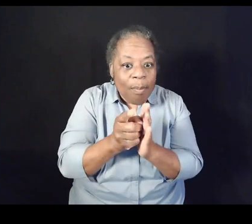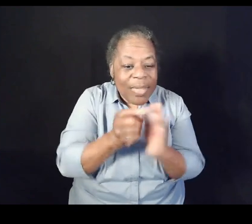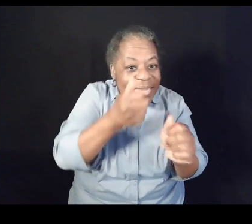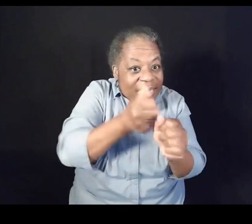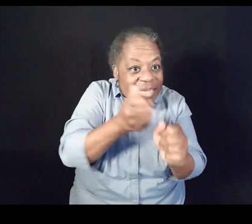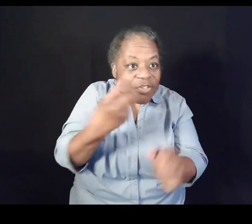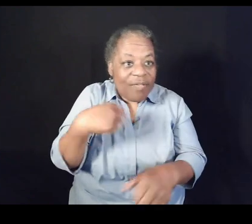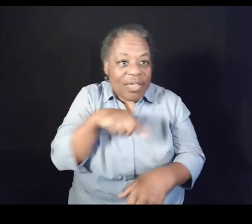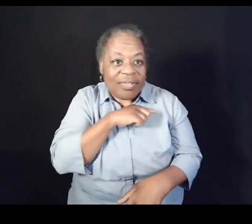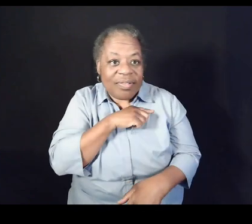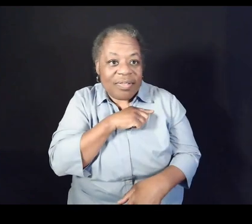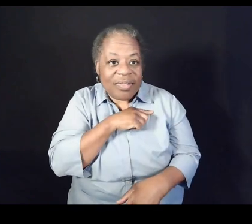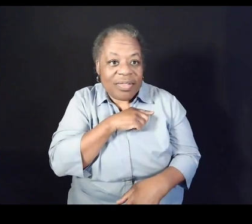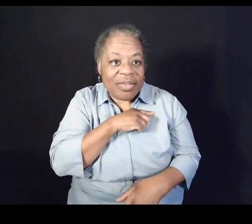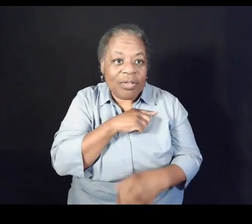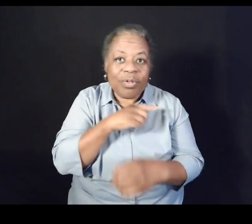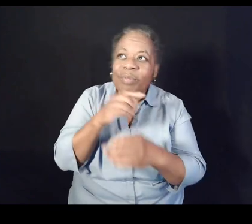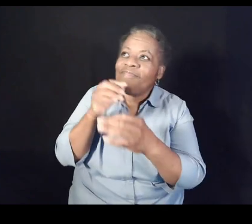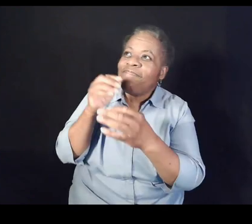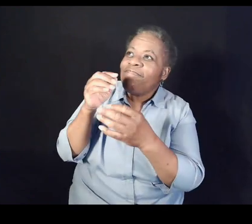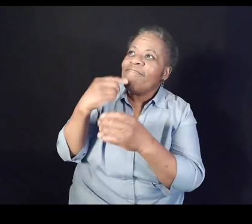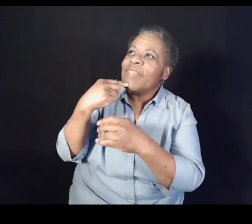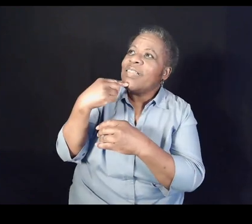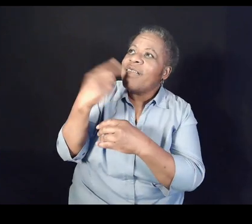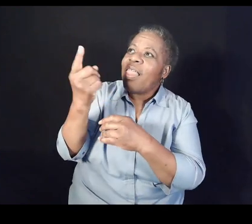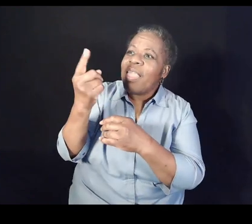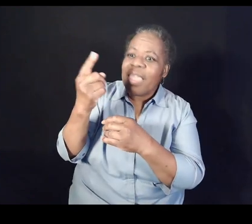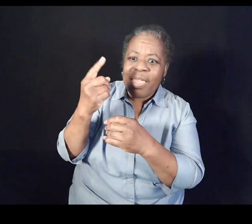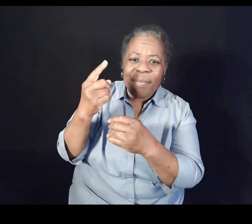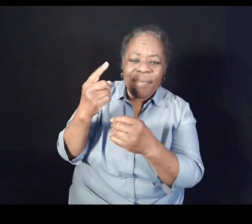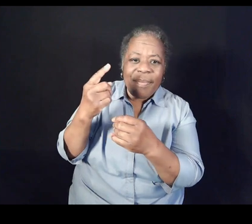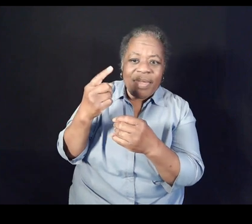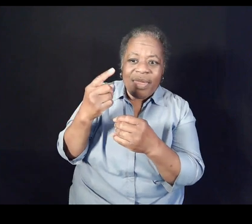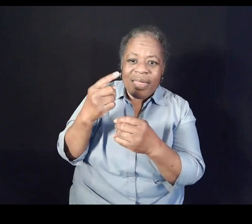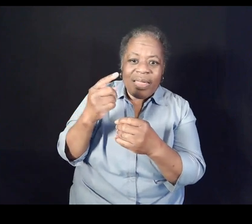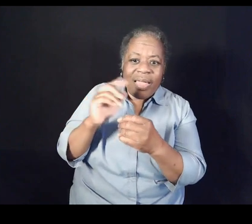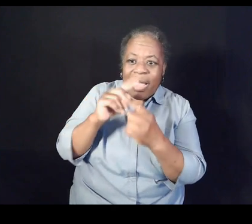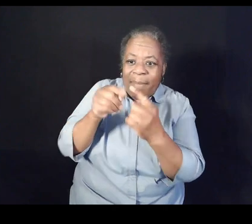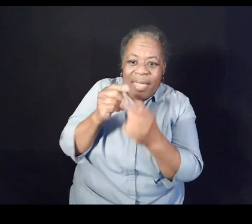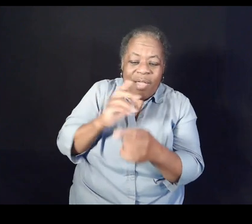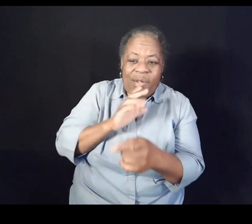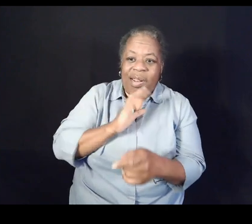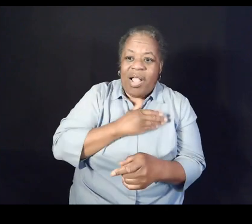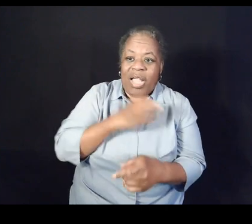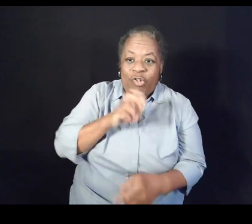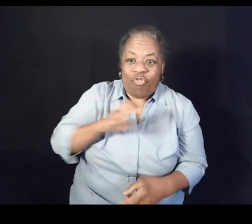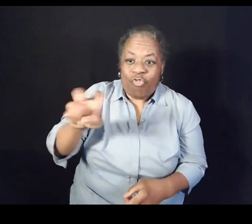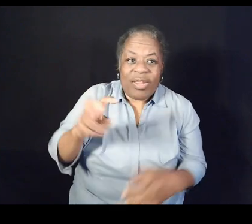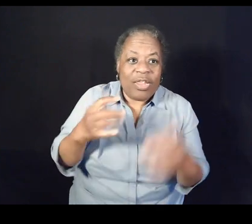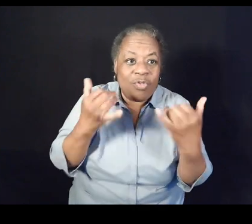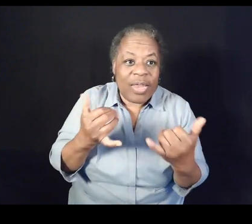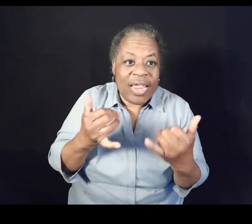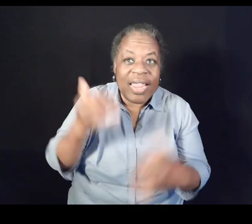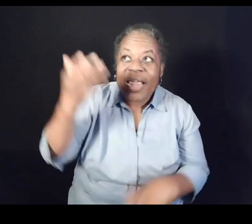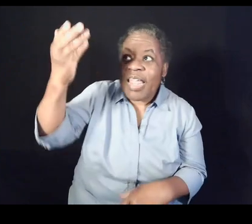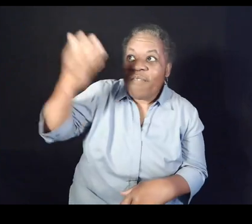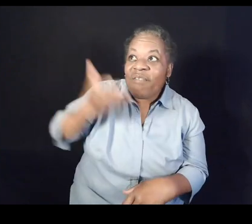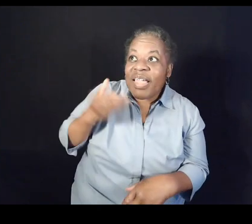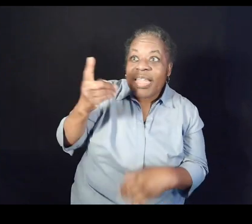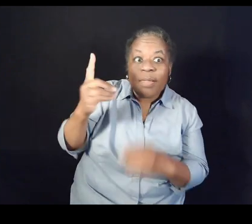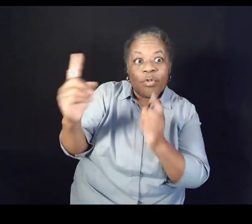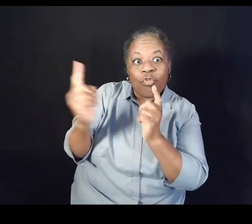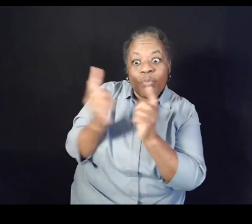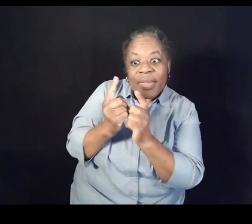to tell the Lord where we are on our journey these days, and invite him to meet us